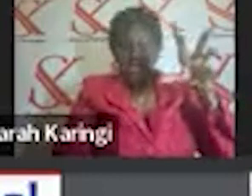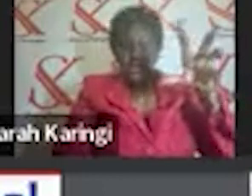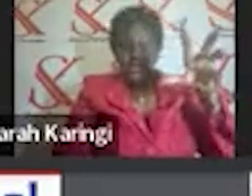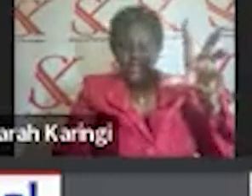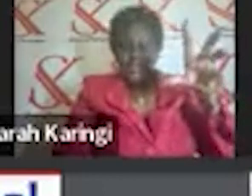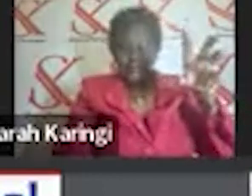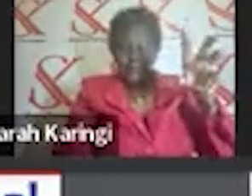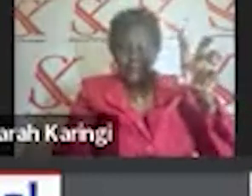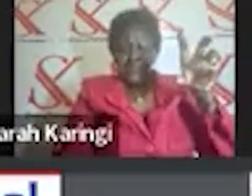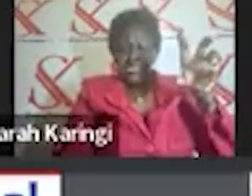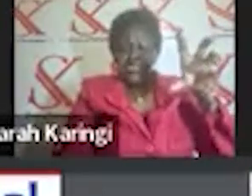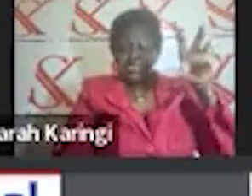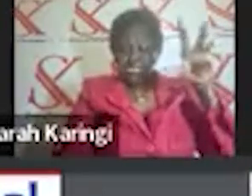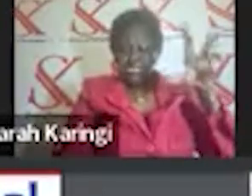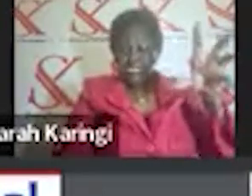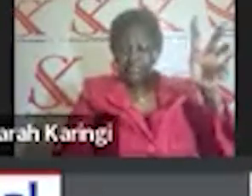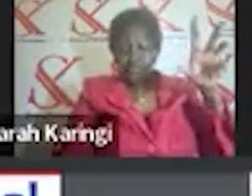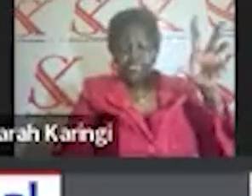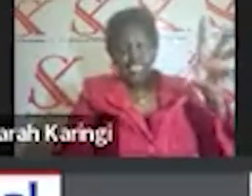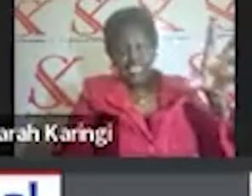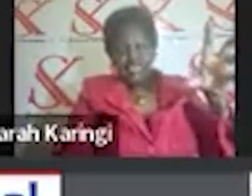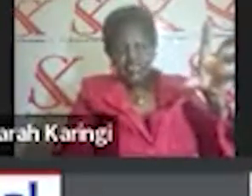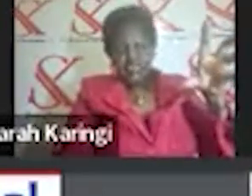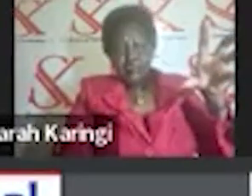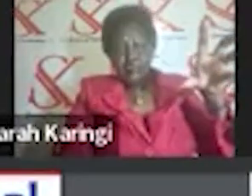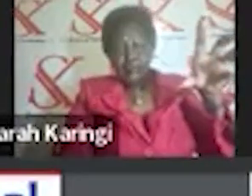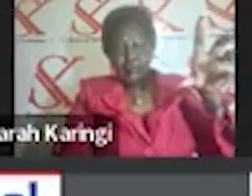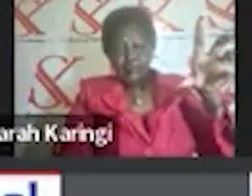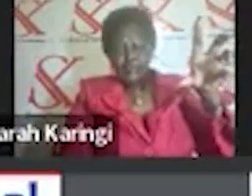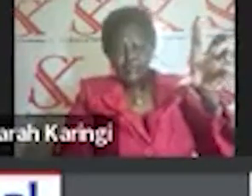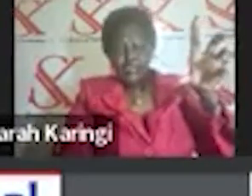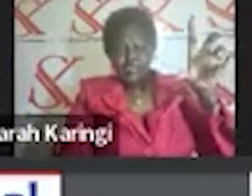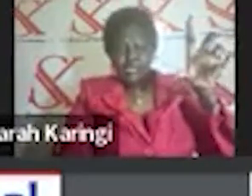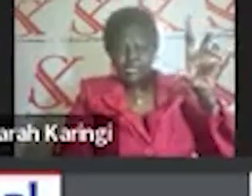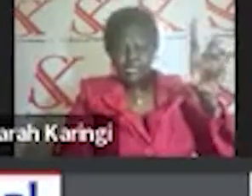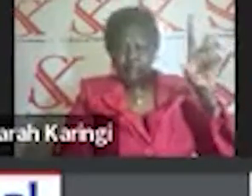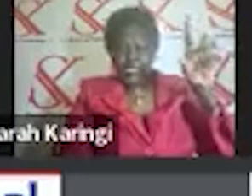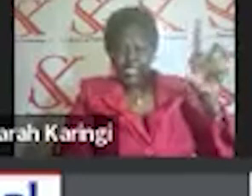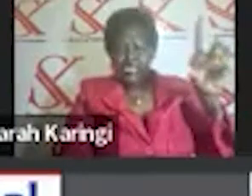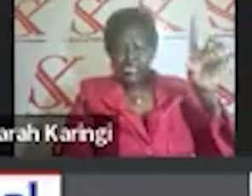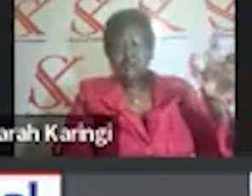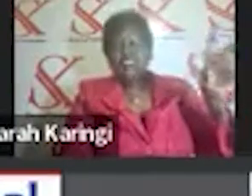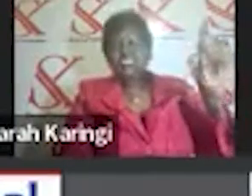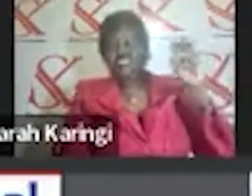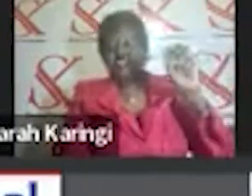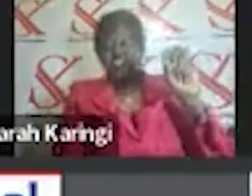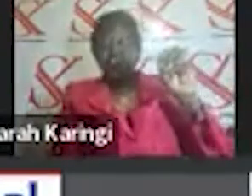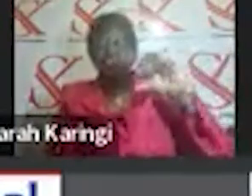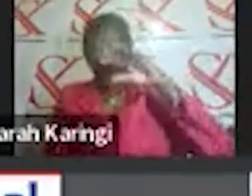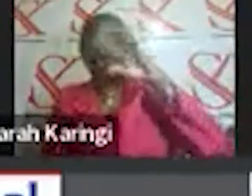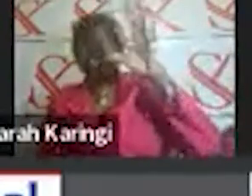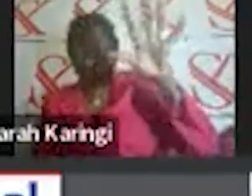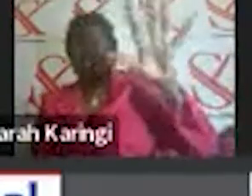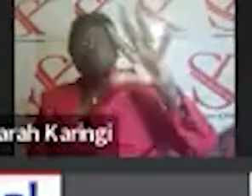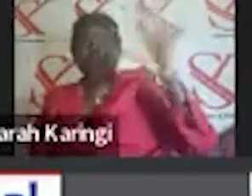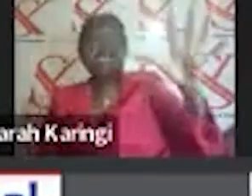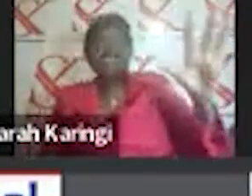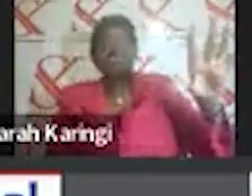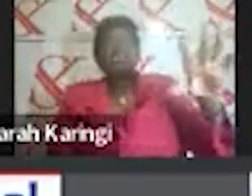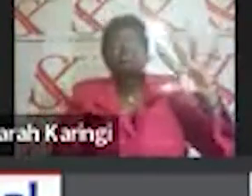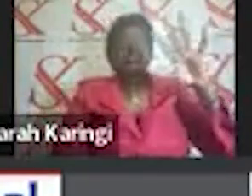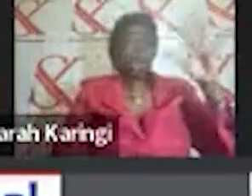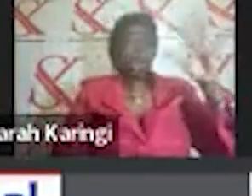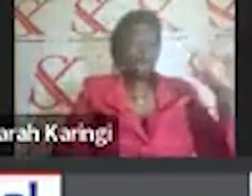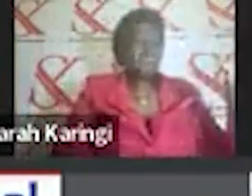talked about that it is the leading finance, she said it's the leading finance hub in East Africa. So anything,